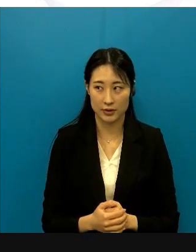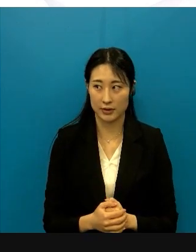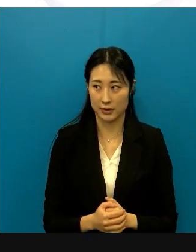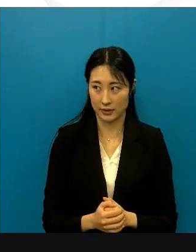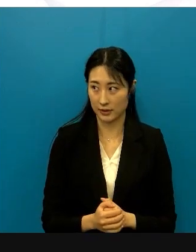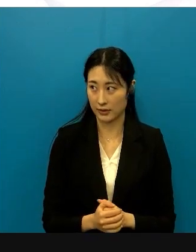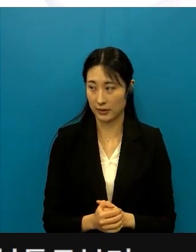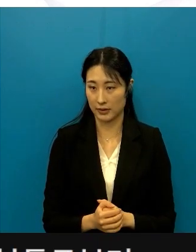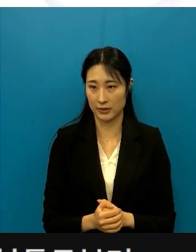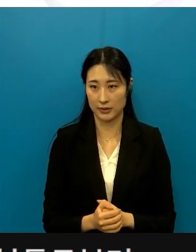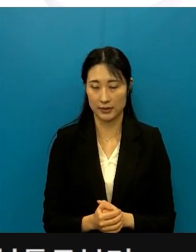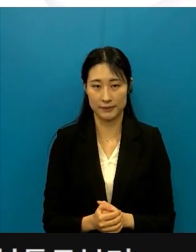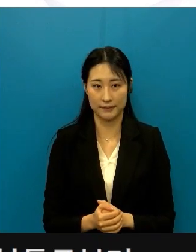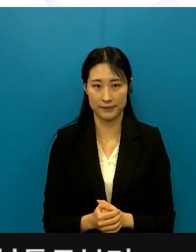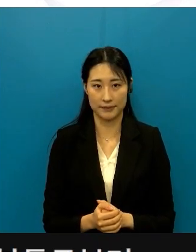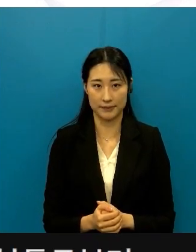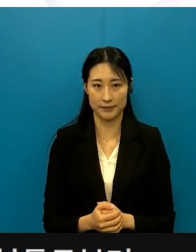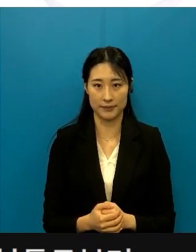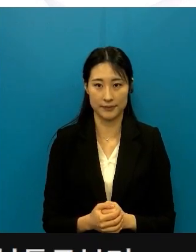Oh, please, yes.